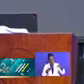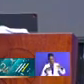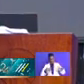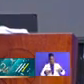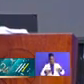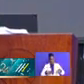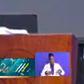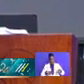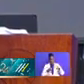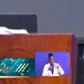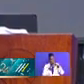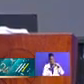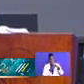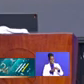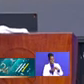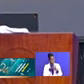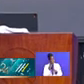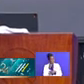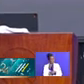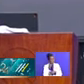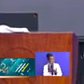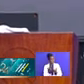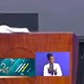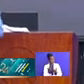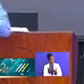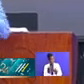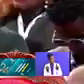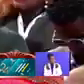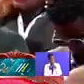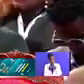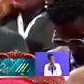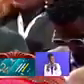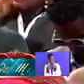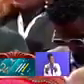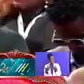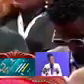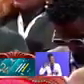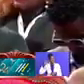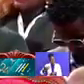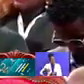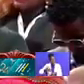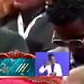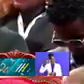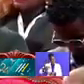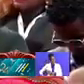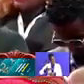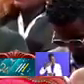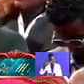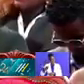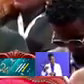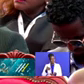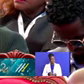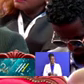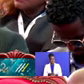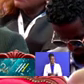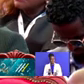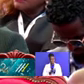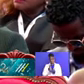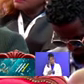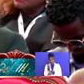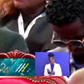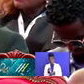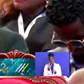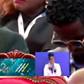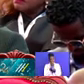of people start experiencing the same thing over and over and over again and that's